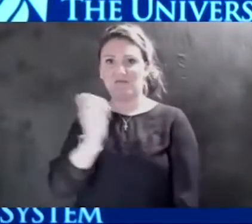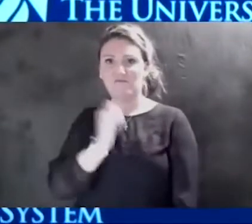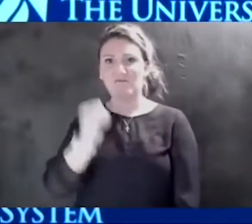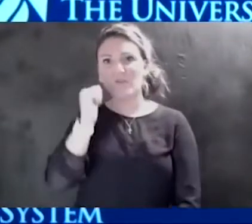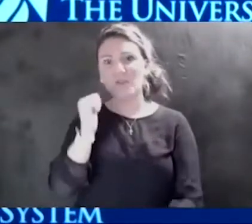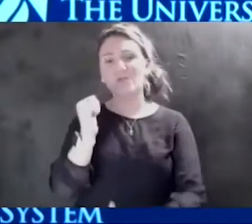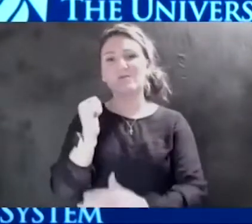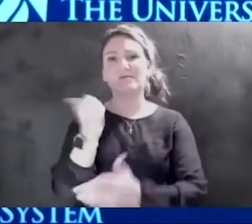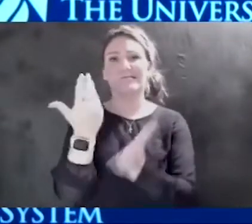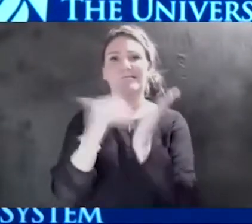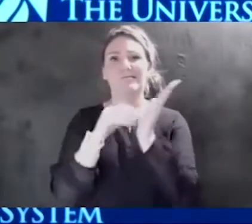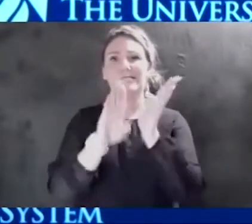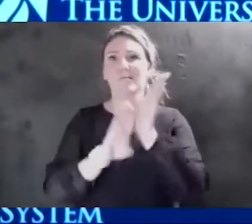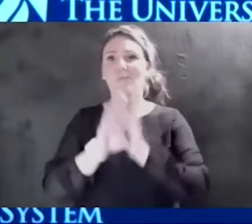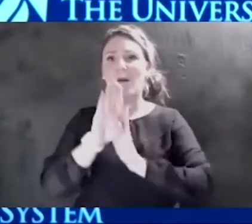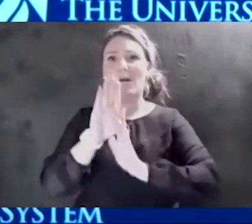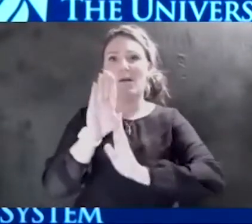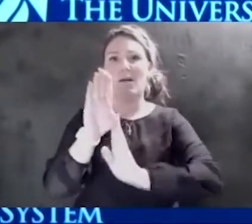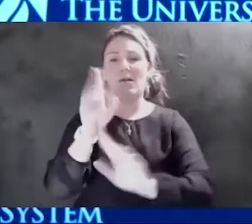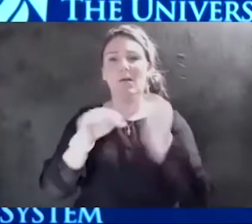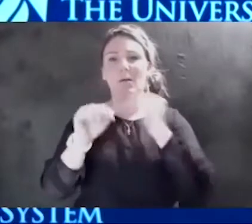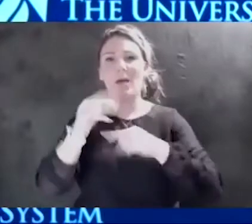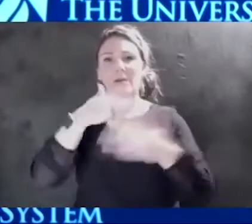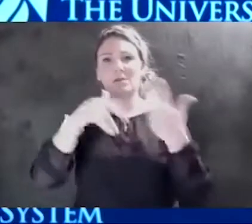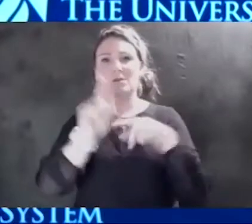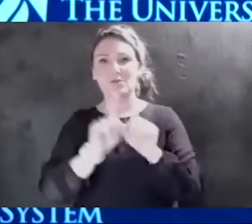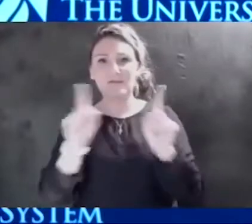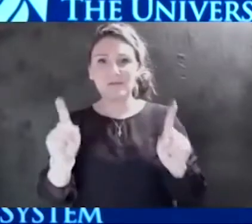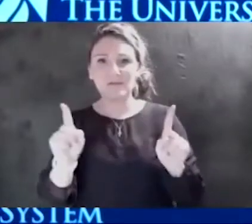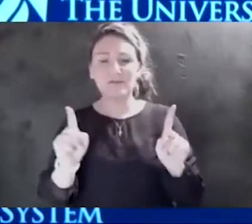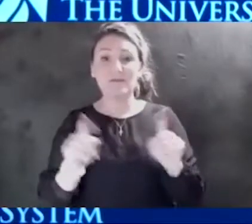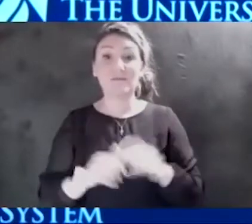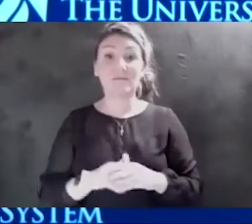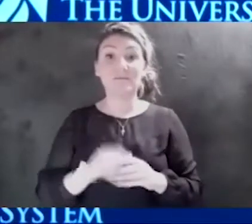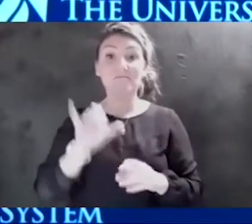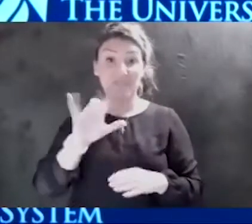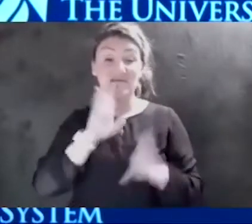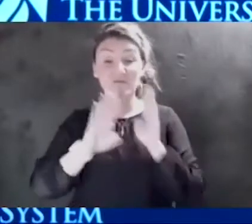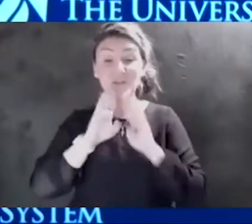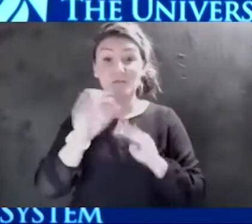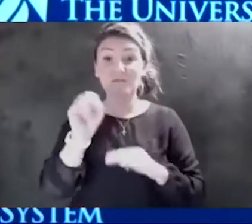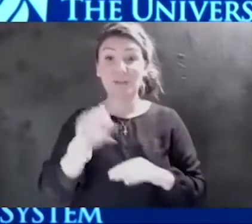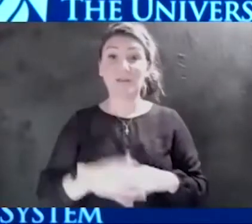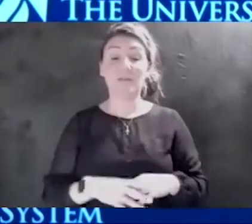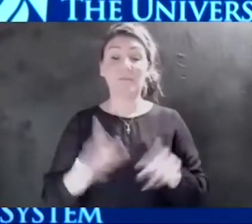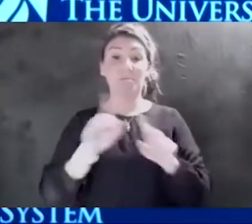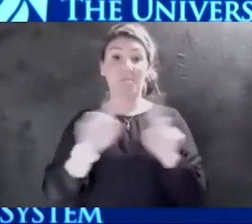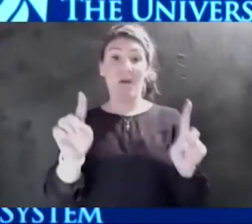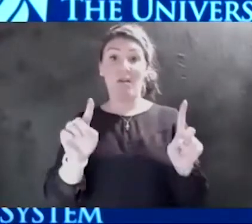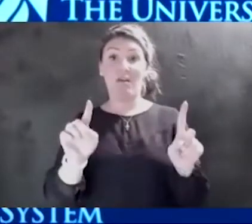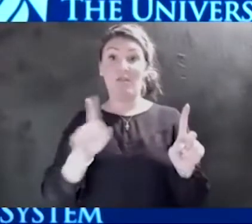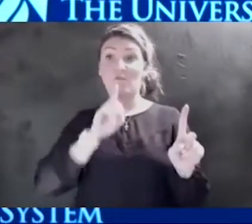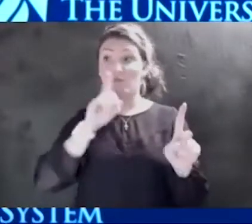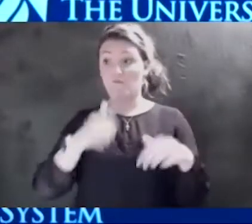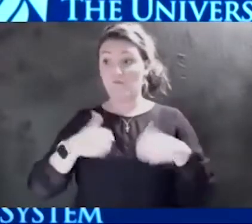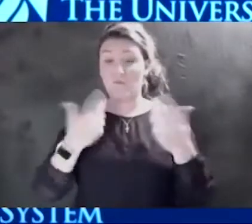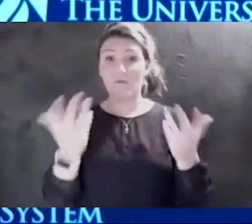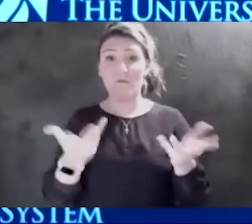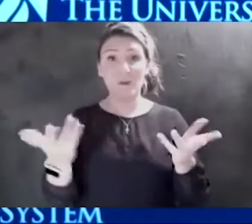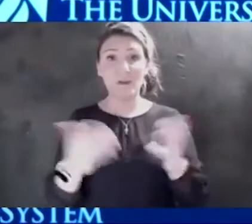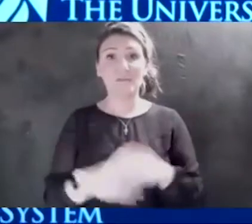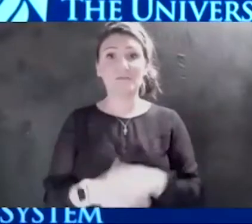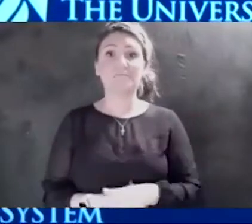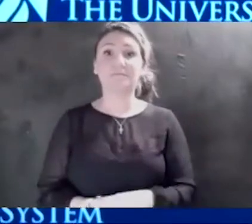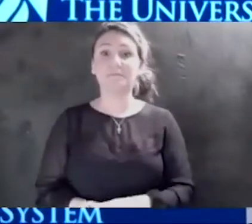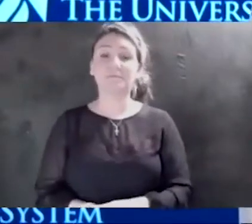all have to go back to social distancing. You know what? That's frustrating. But the reality is that and this is Steve